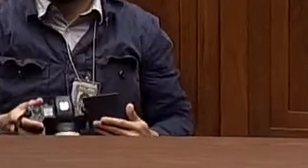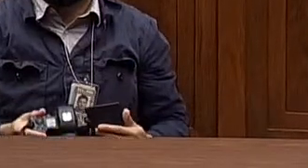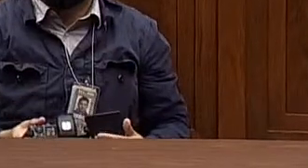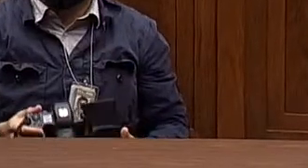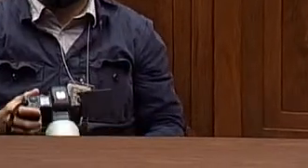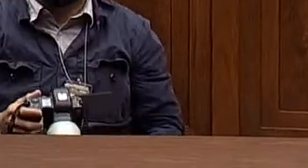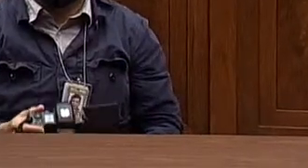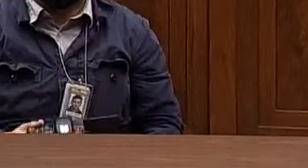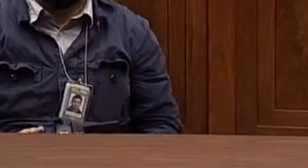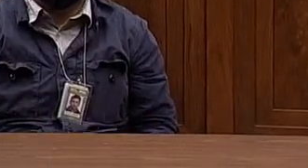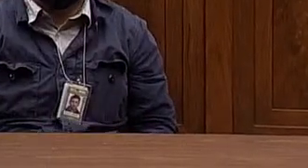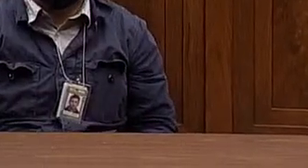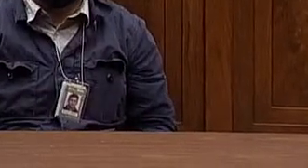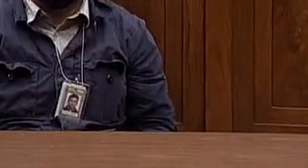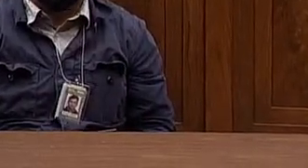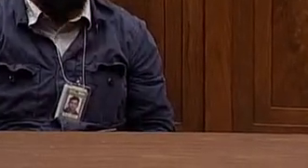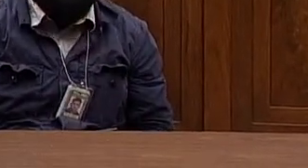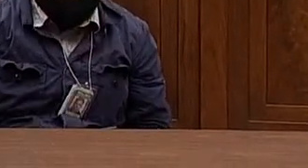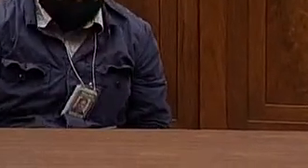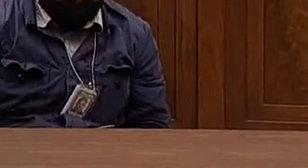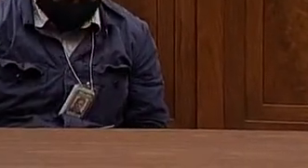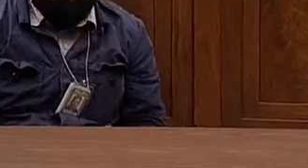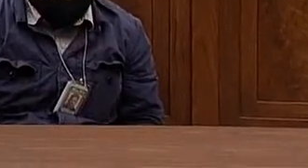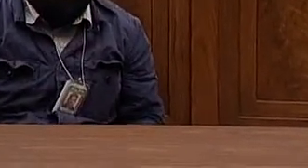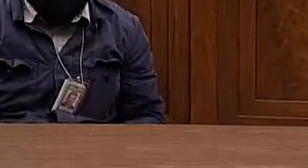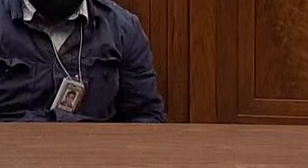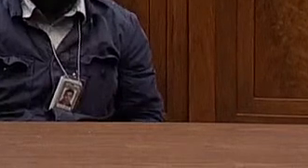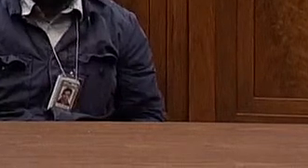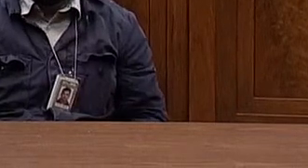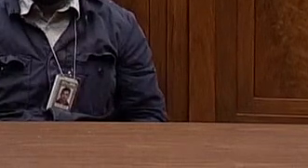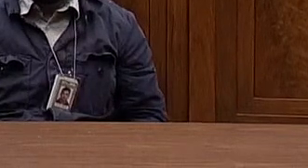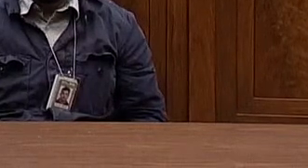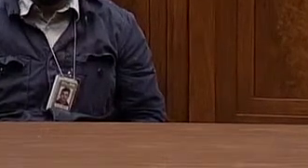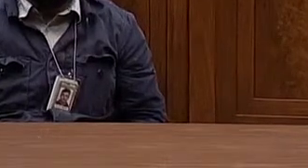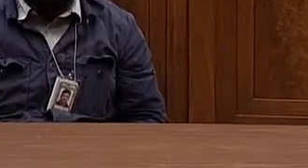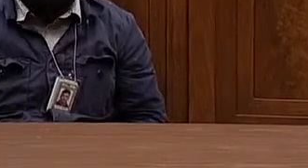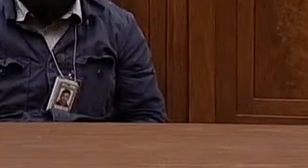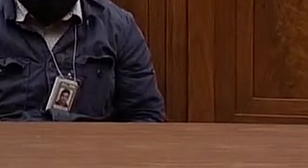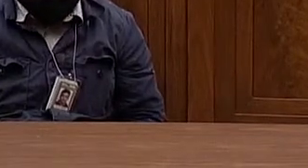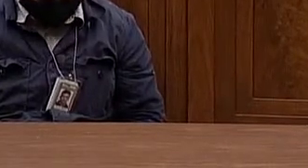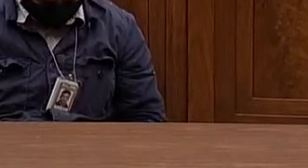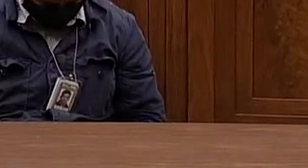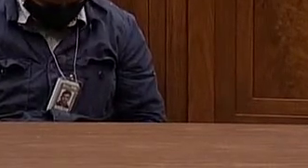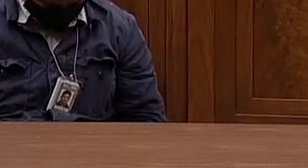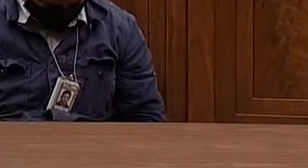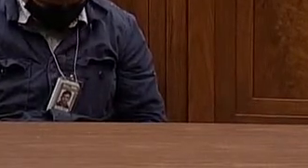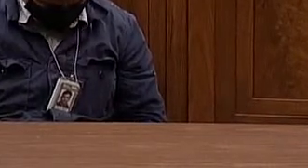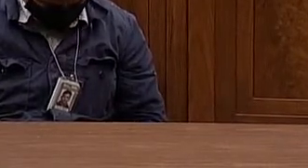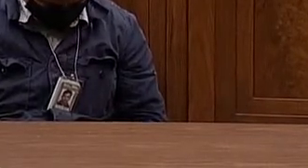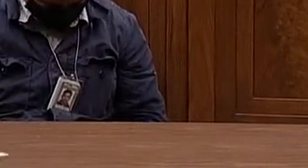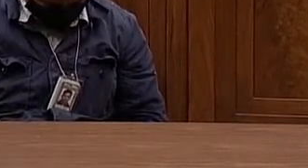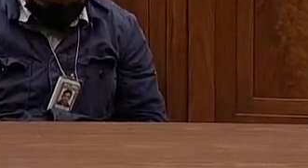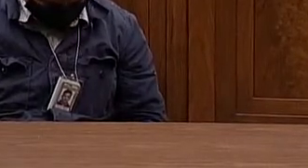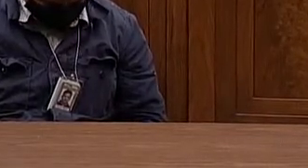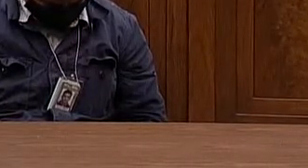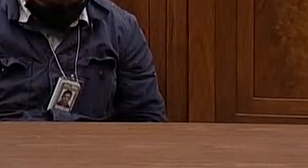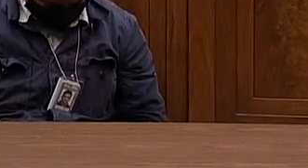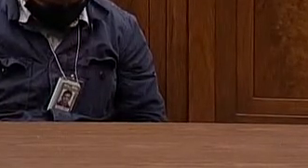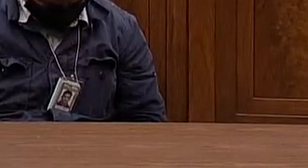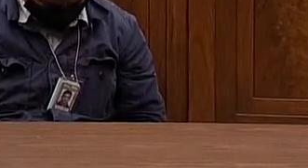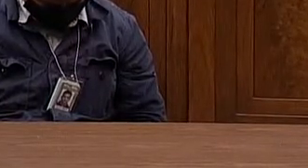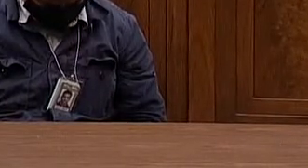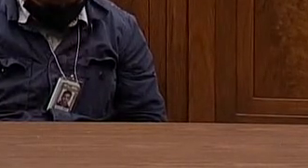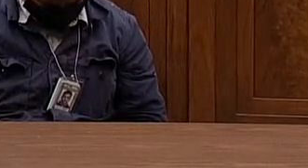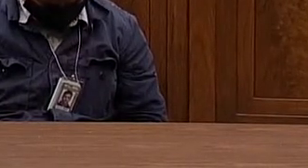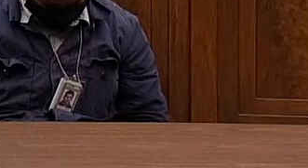property contiguous with the map, but they do include others. Well, why did they do this? Well, the